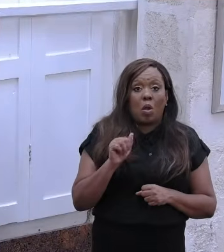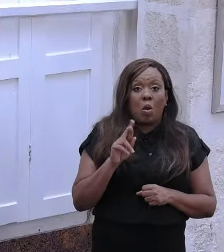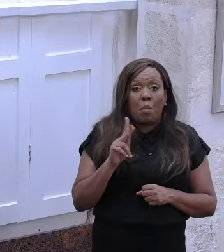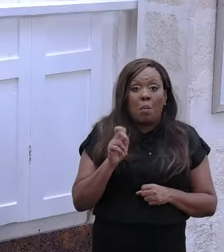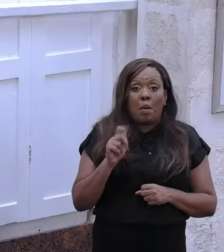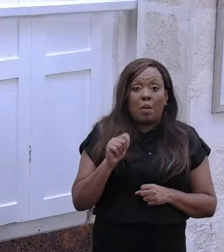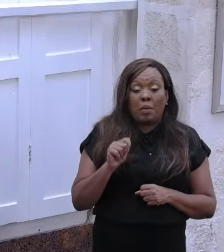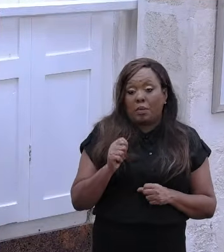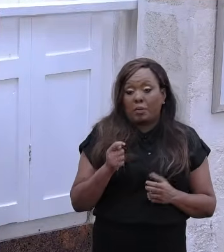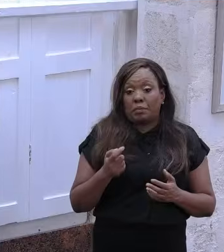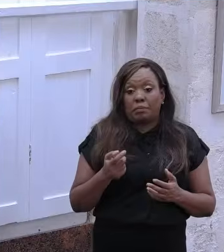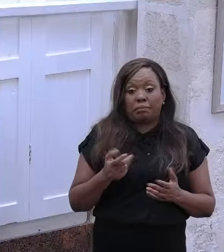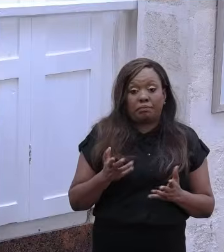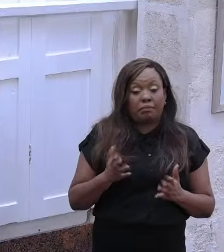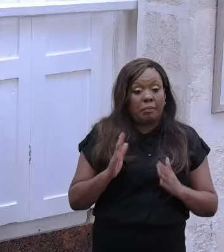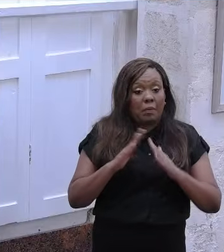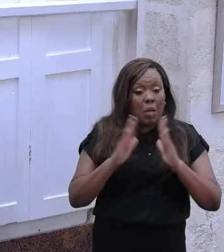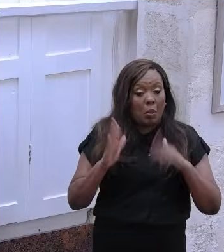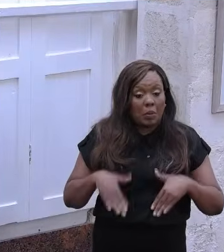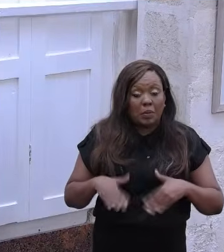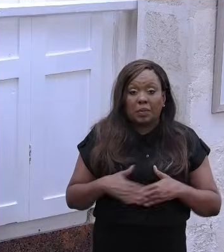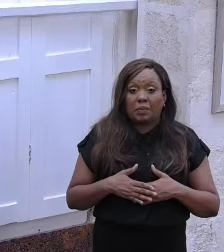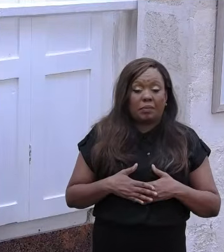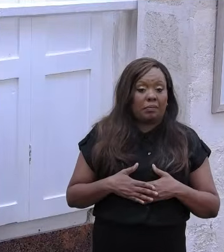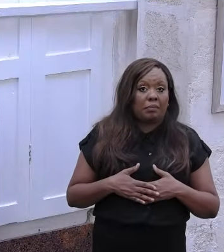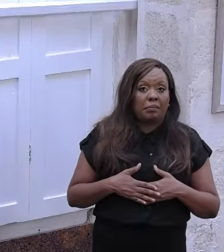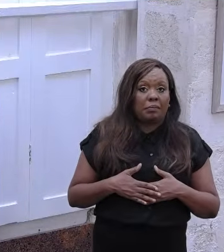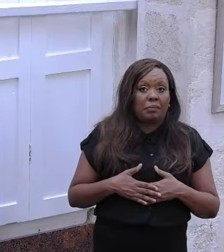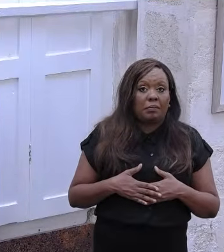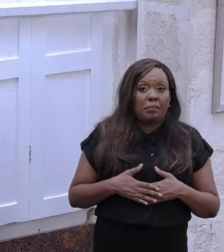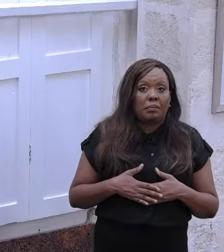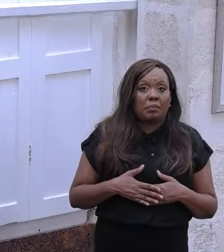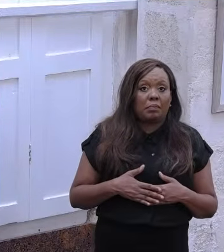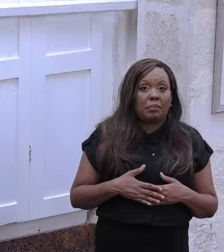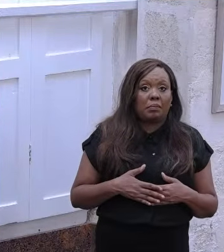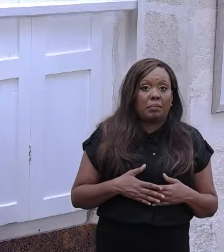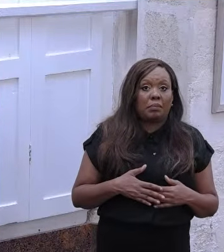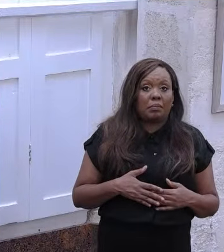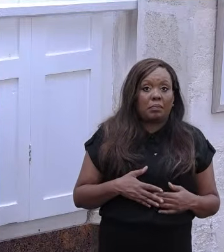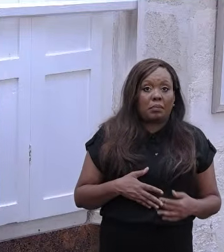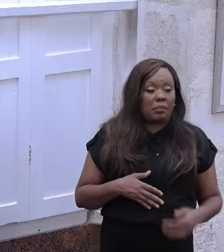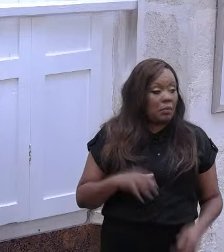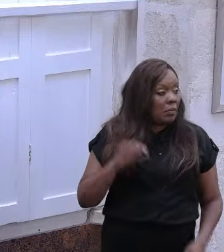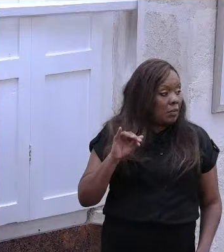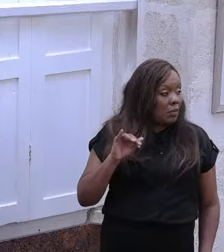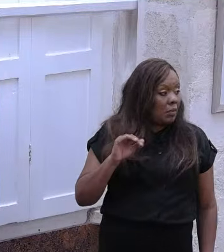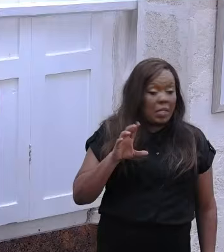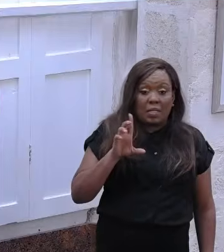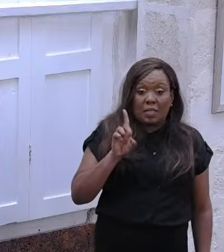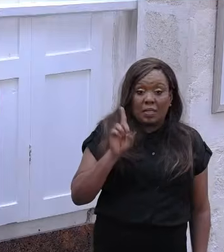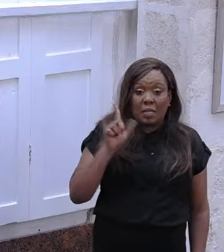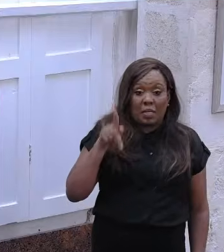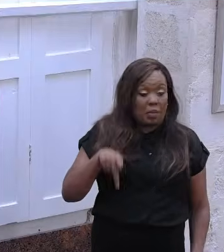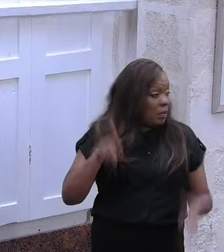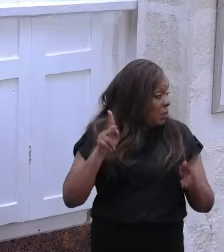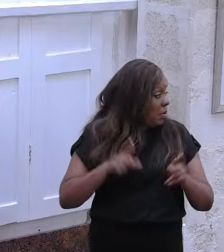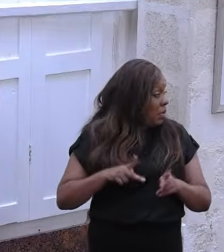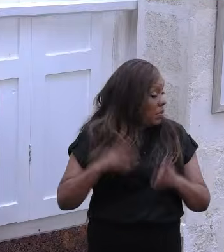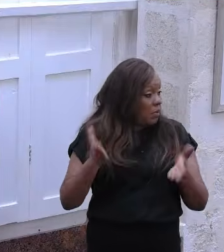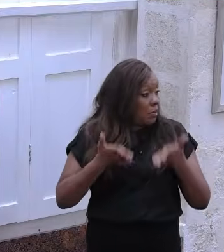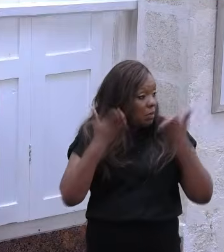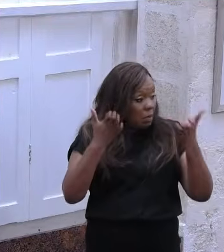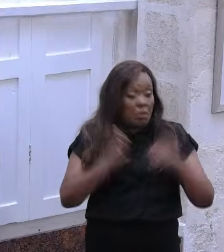Submissions made by Jefferson Trotman and the Democratic Labour Party, Barbados